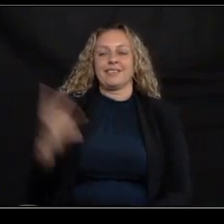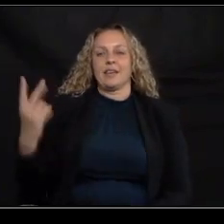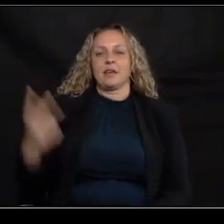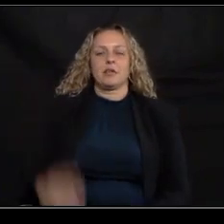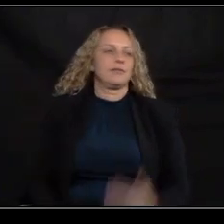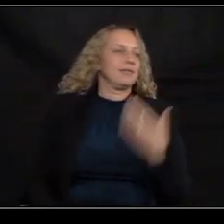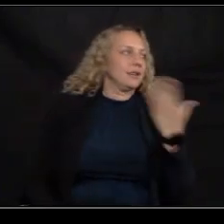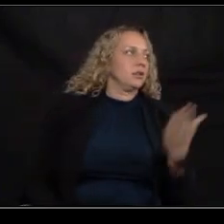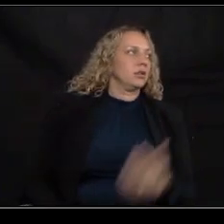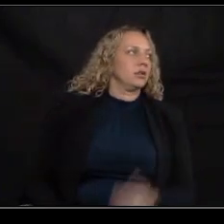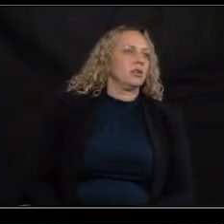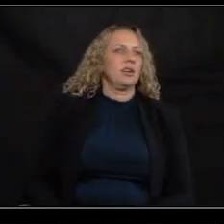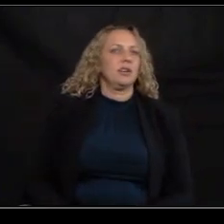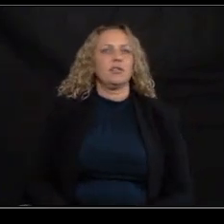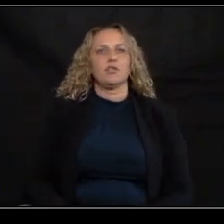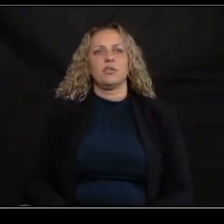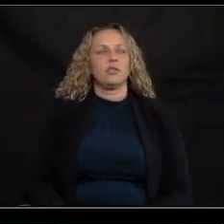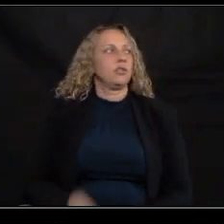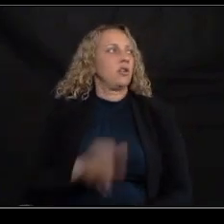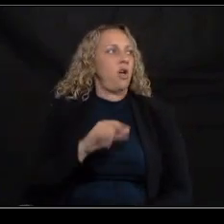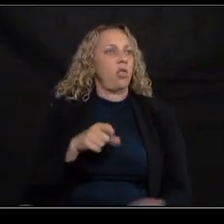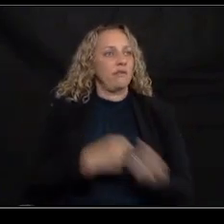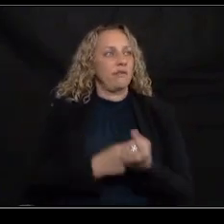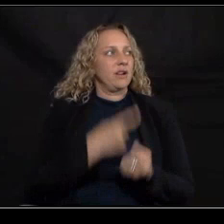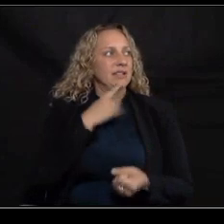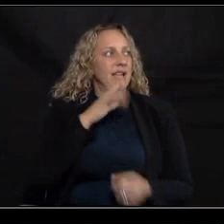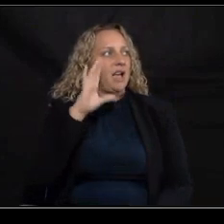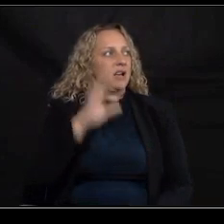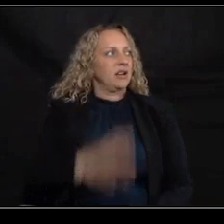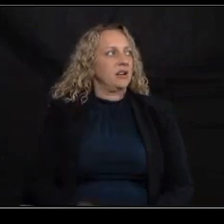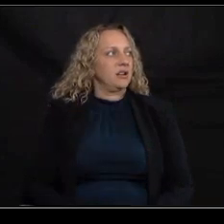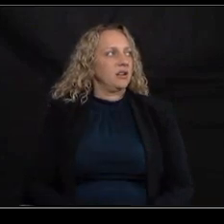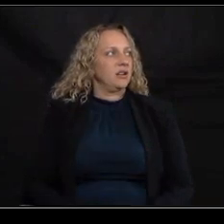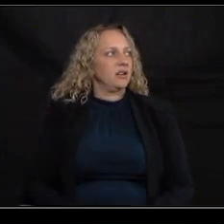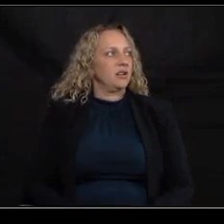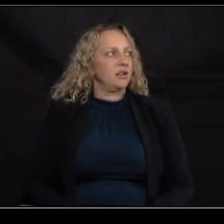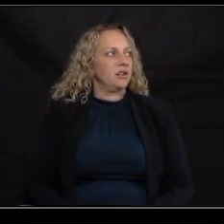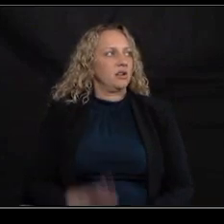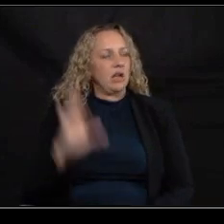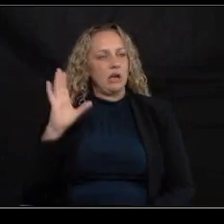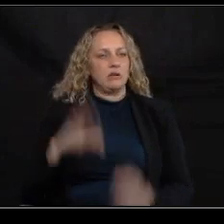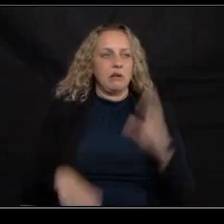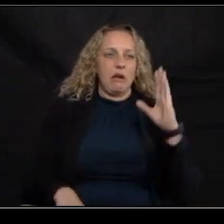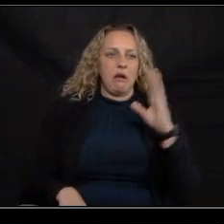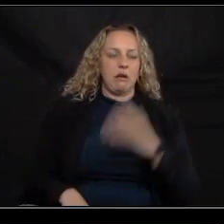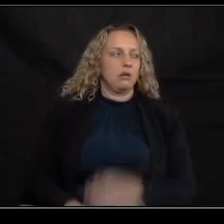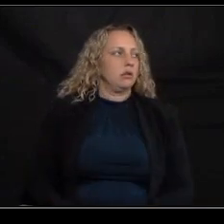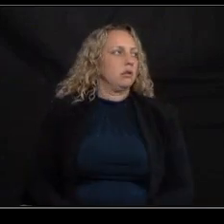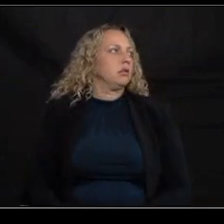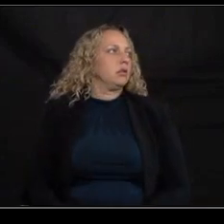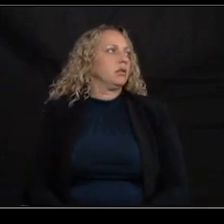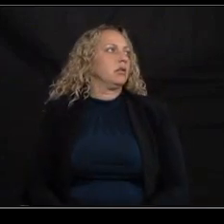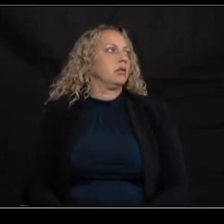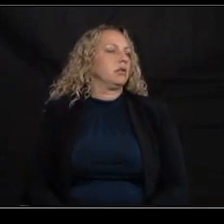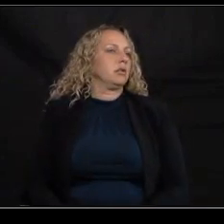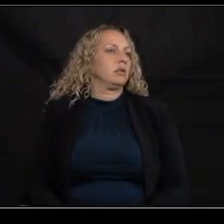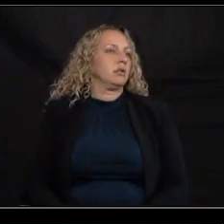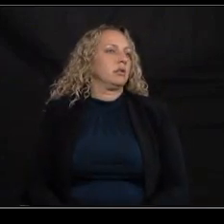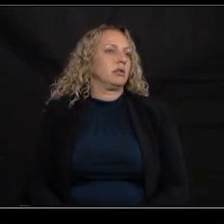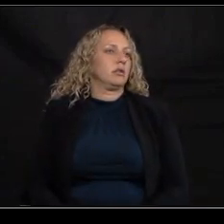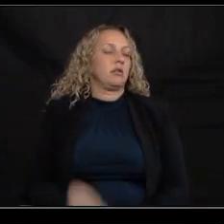Thank you. All those in favor state so by saying aye. Aye. Aye. All those